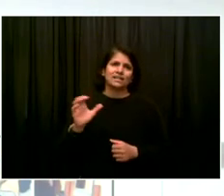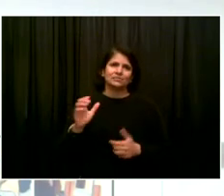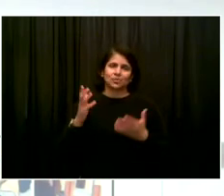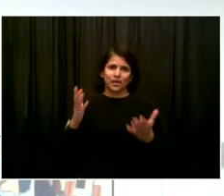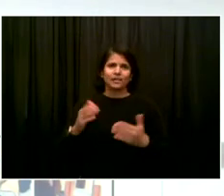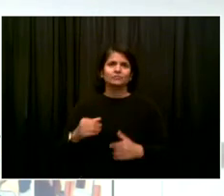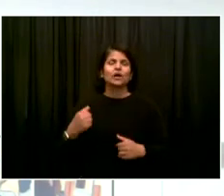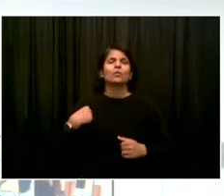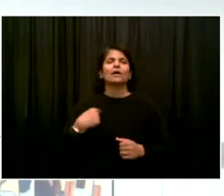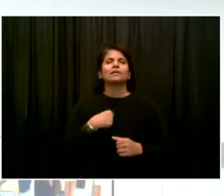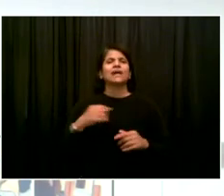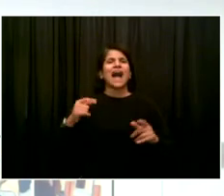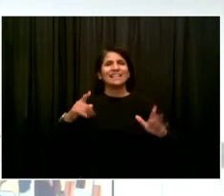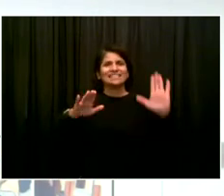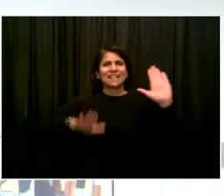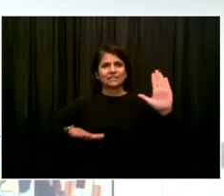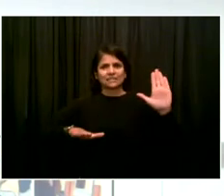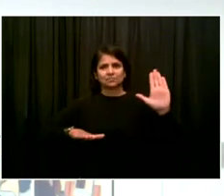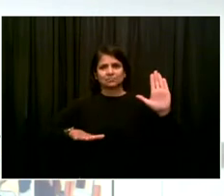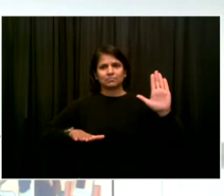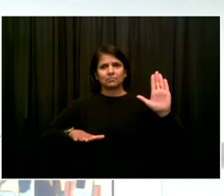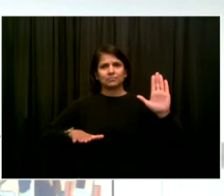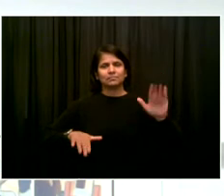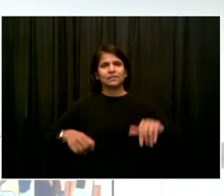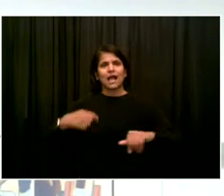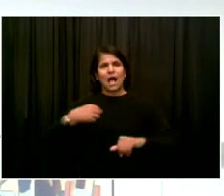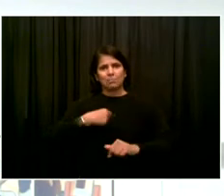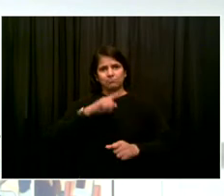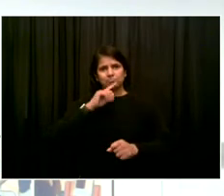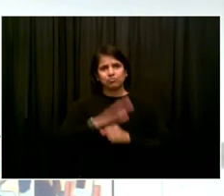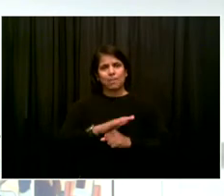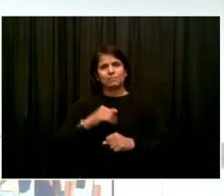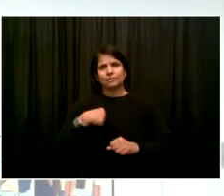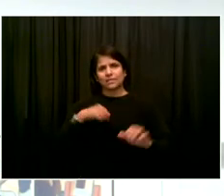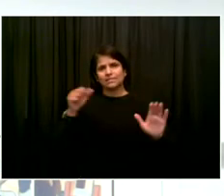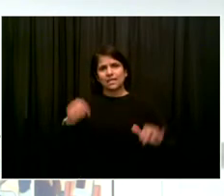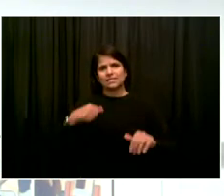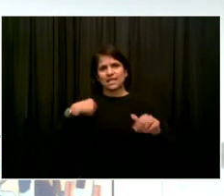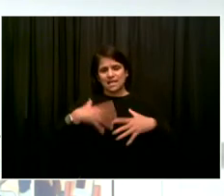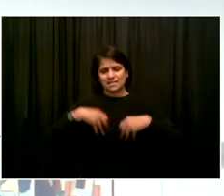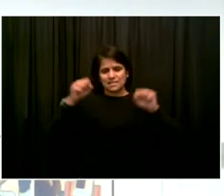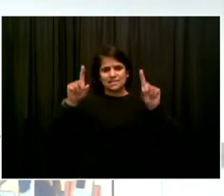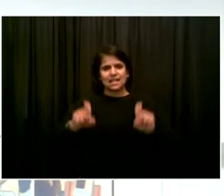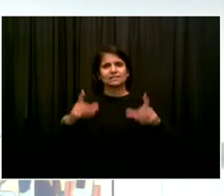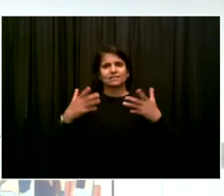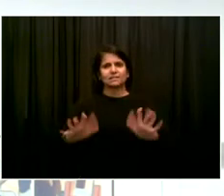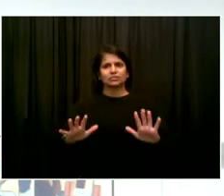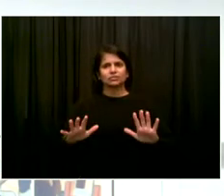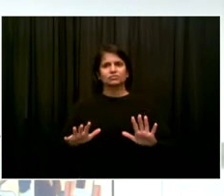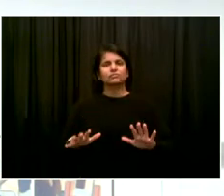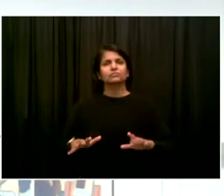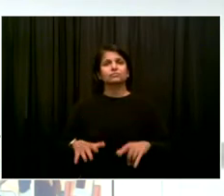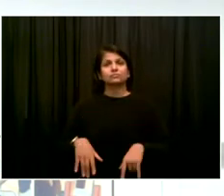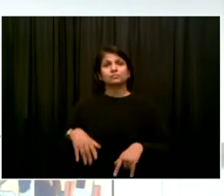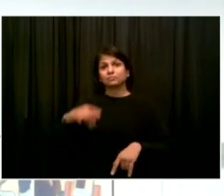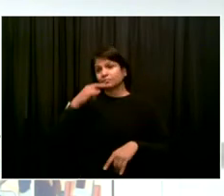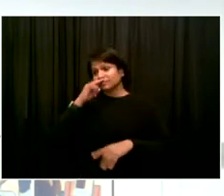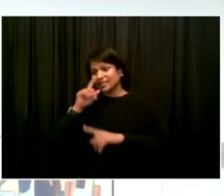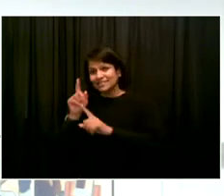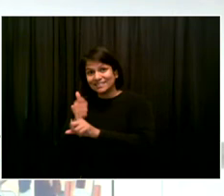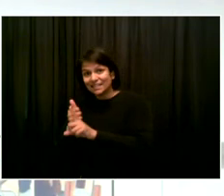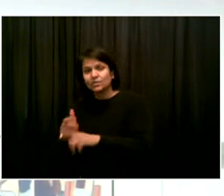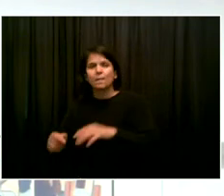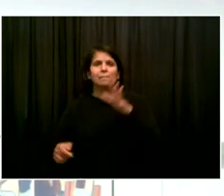the parent. And we will fold that into the health screening process that already exists, each